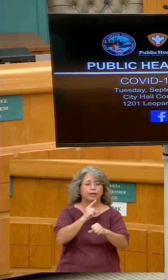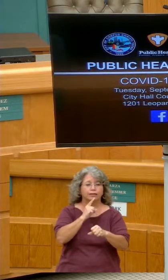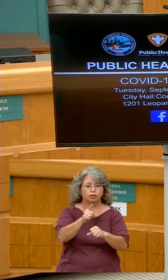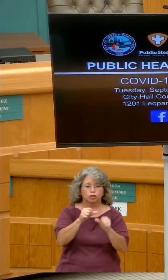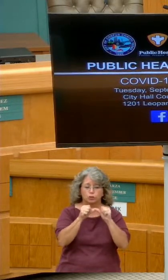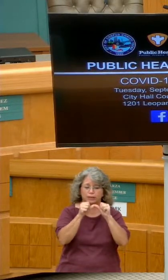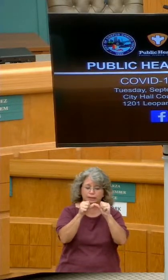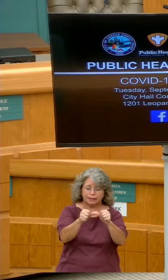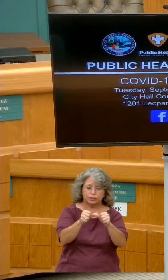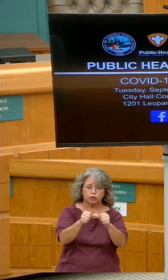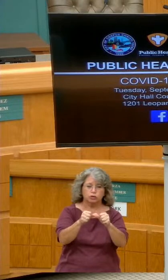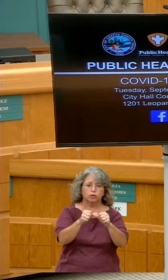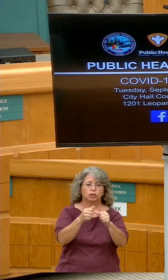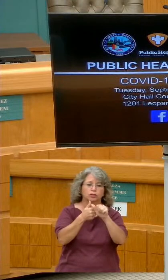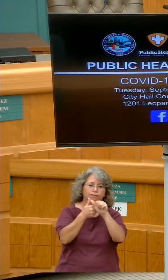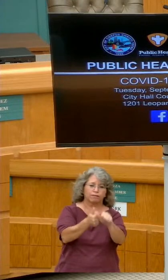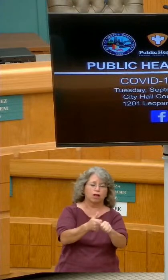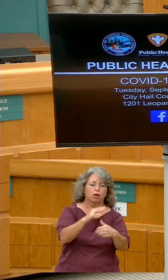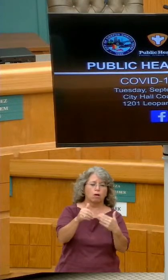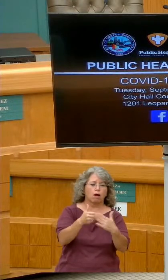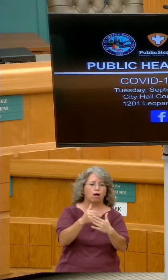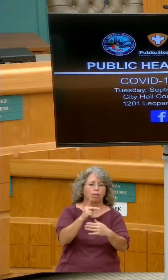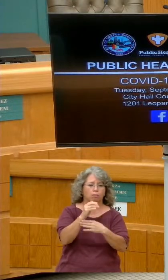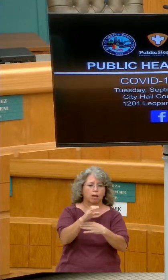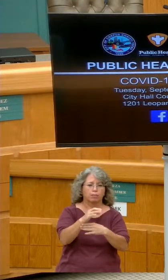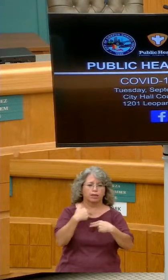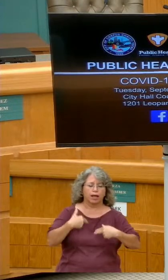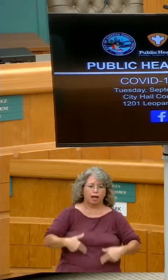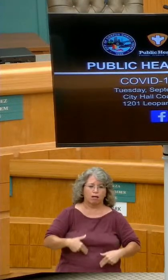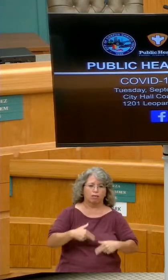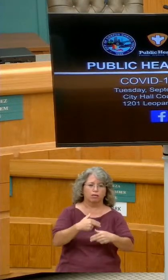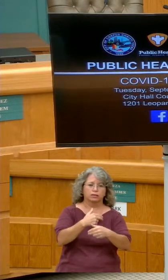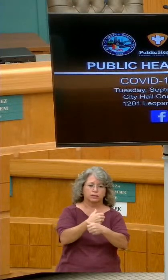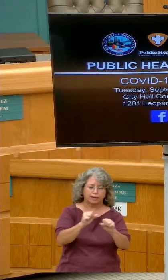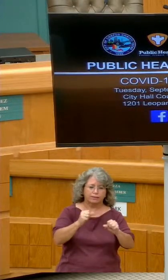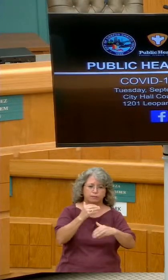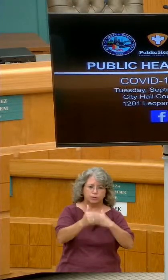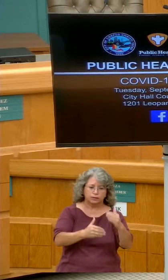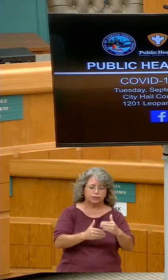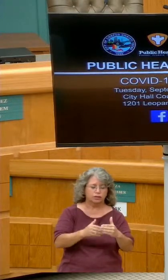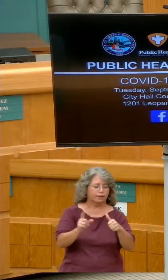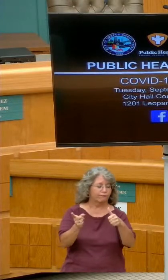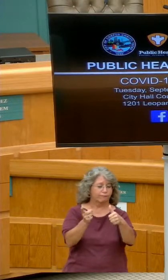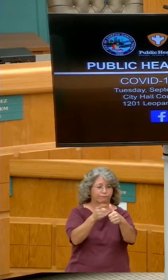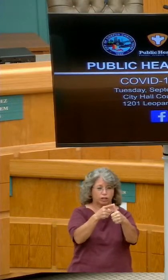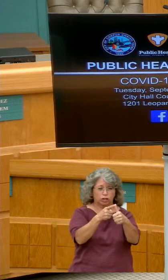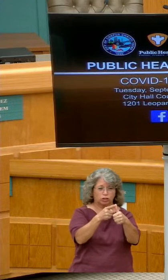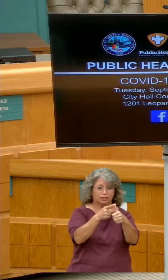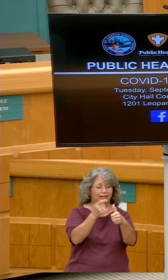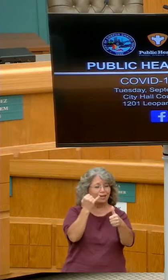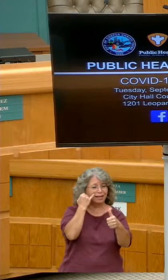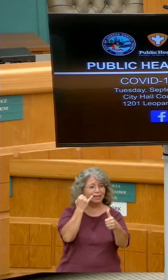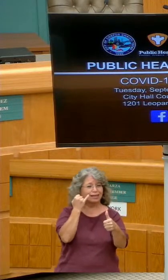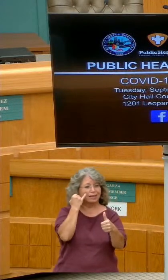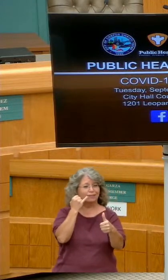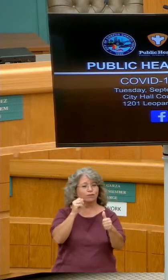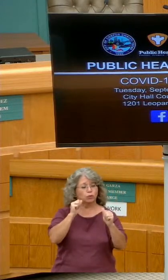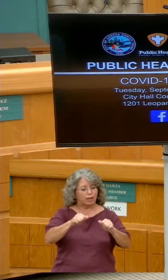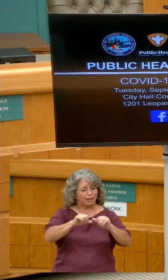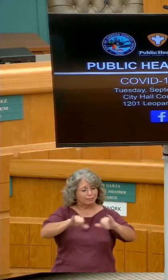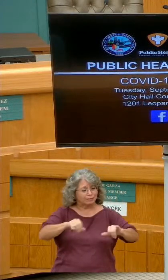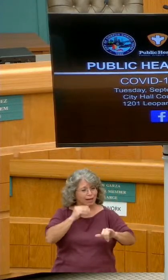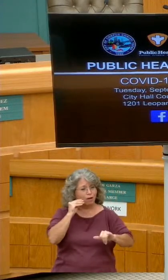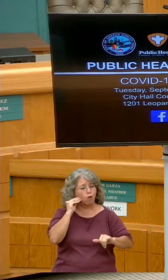health prevention tools. The first and the biggest is if you're able to stay home and not get exposed, then do that, stay home. But